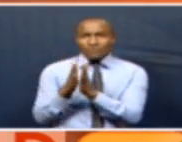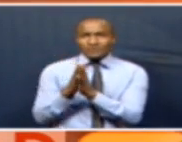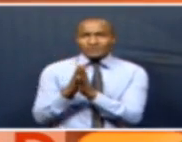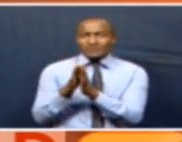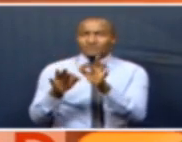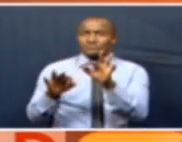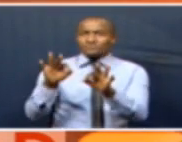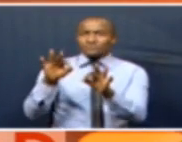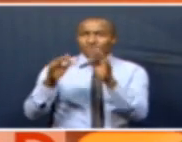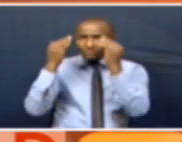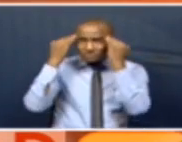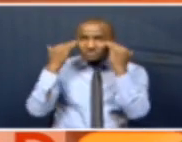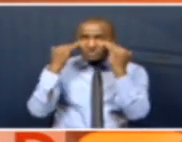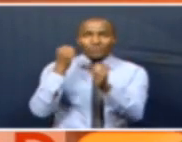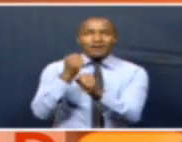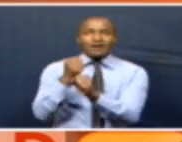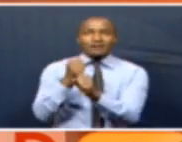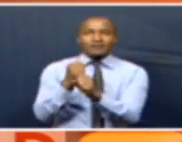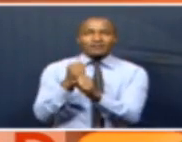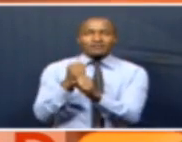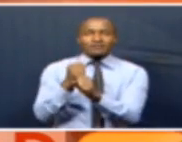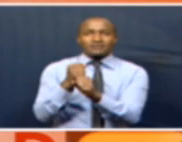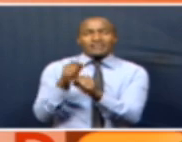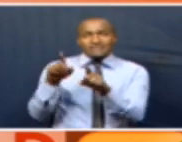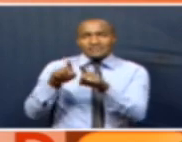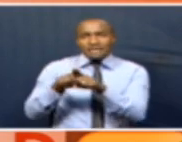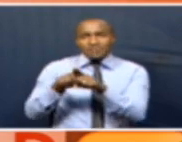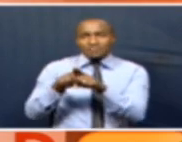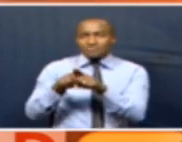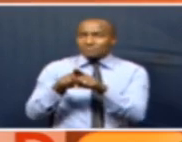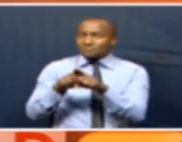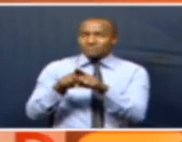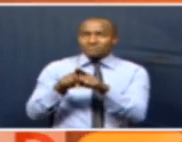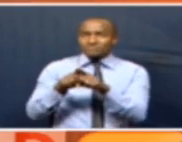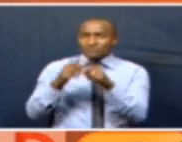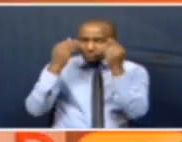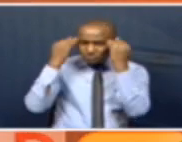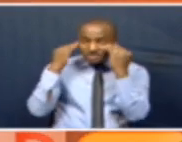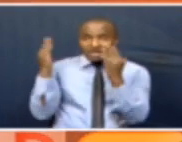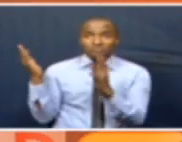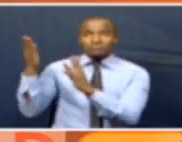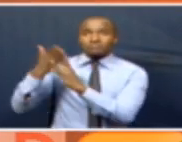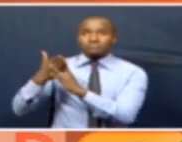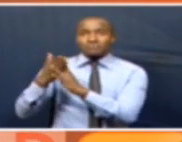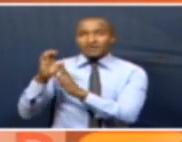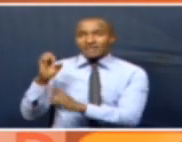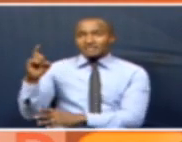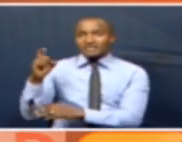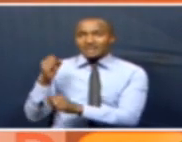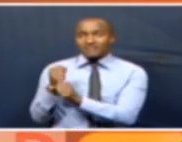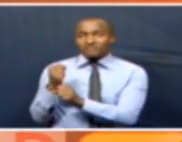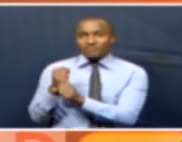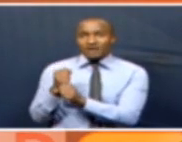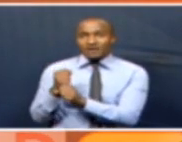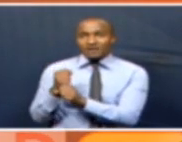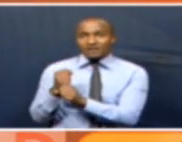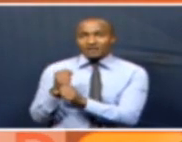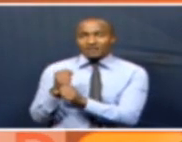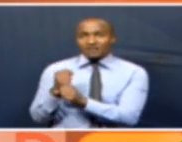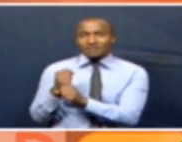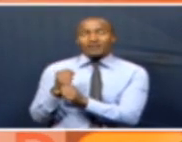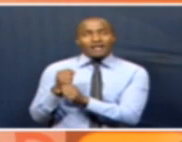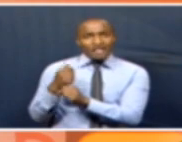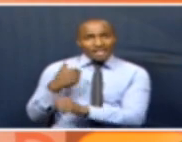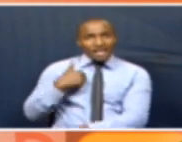judiciary work. Neither should judiciary work interfere with the executive. And I